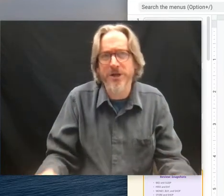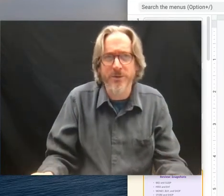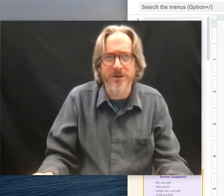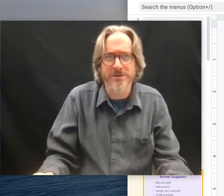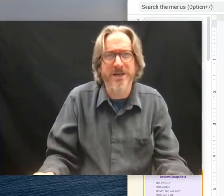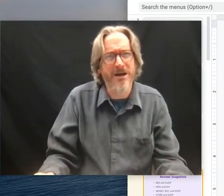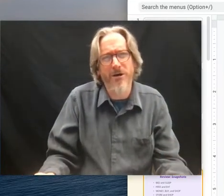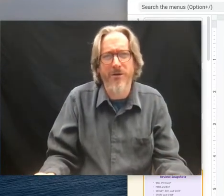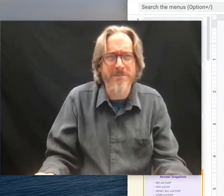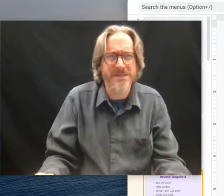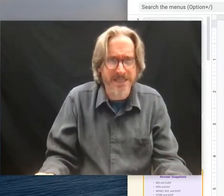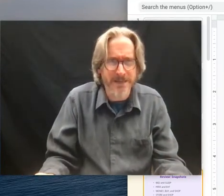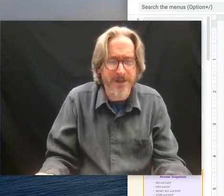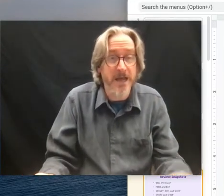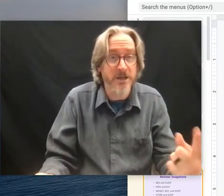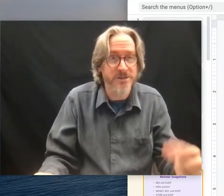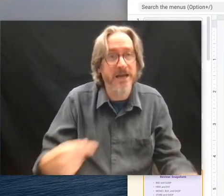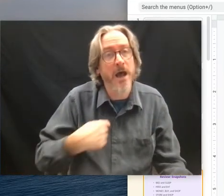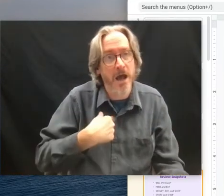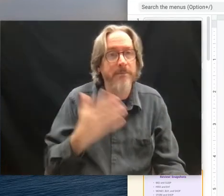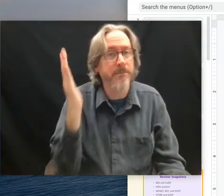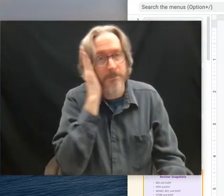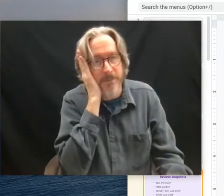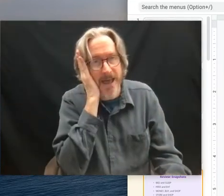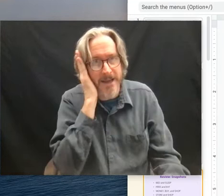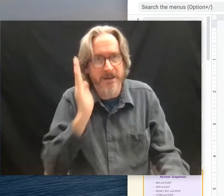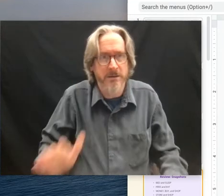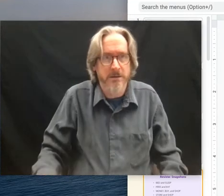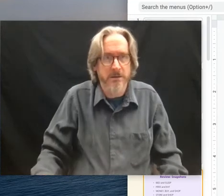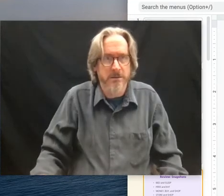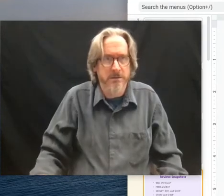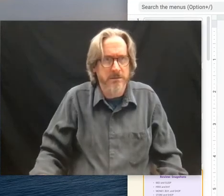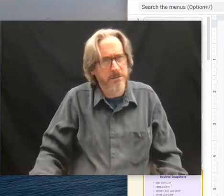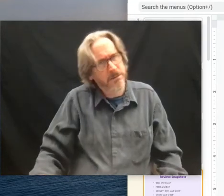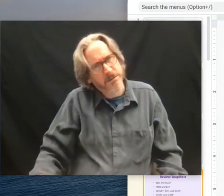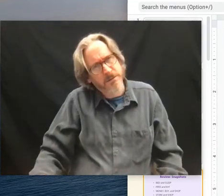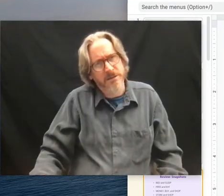says, how are you? And you said, oh, I'm sleepy. And you sign, I'm bed.